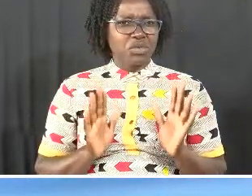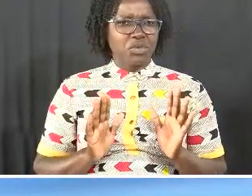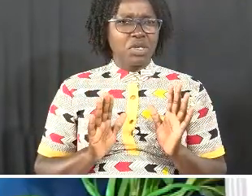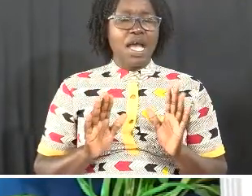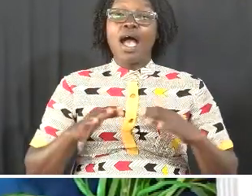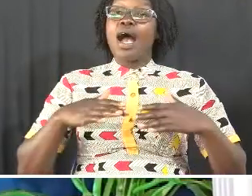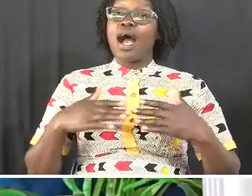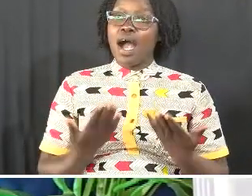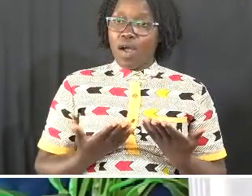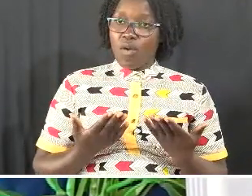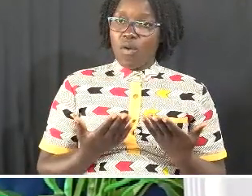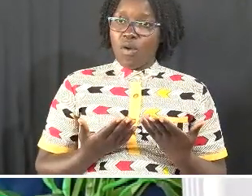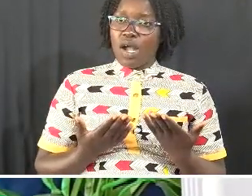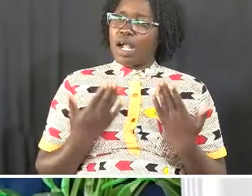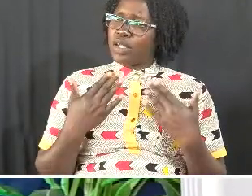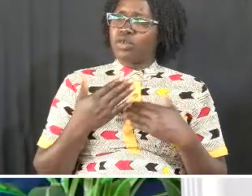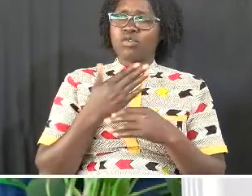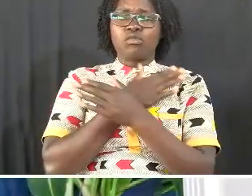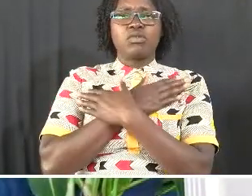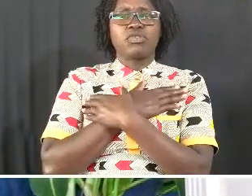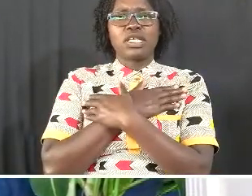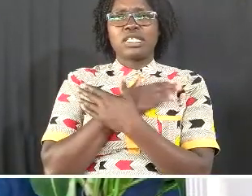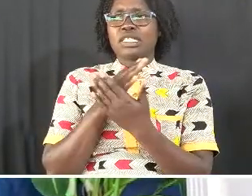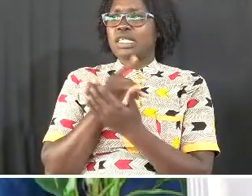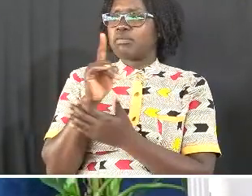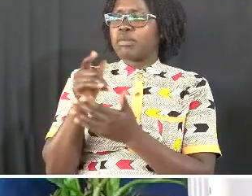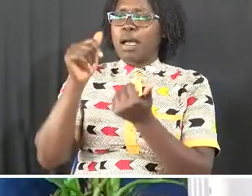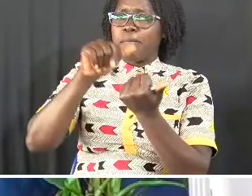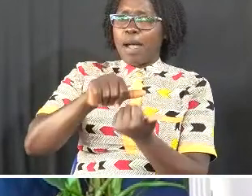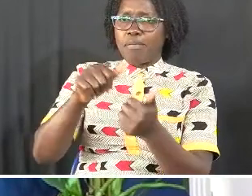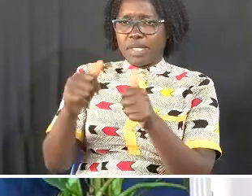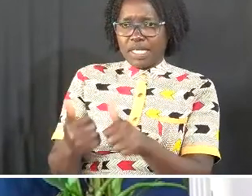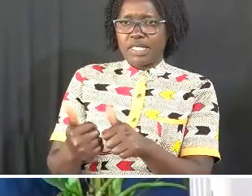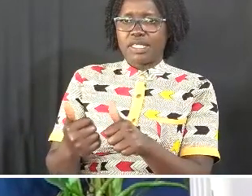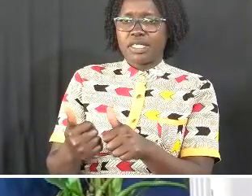How can you define such a person? A baptized